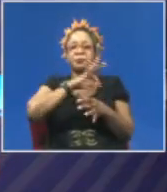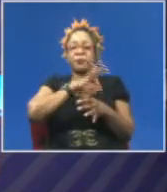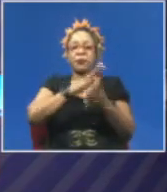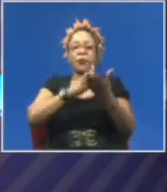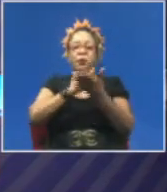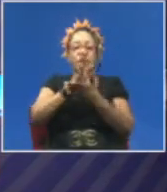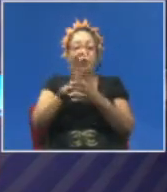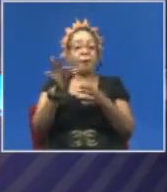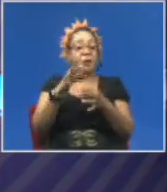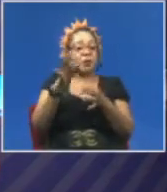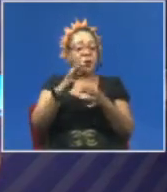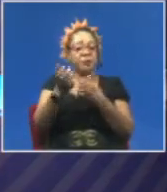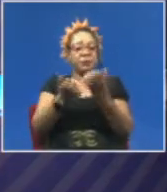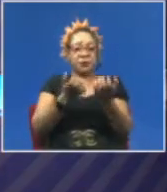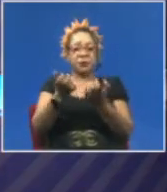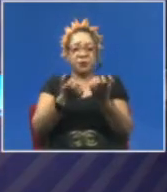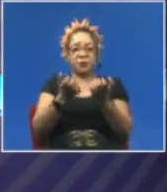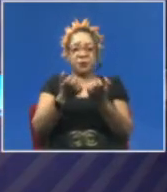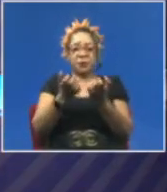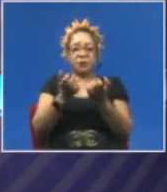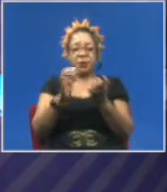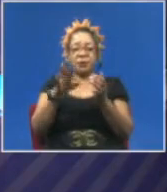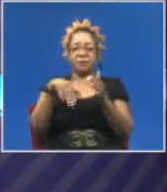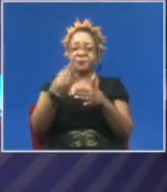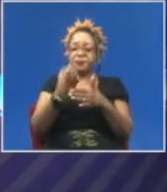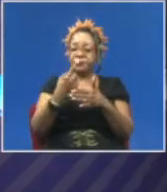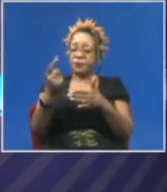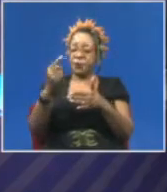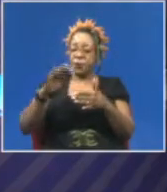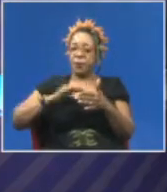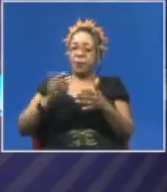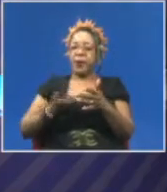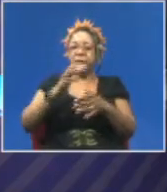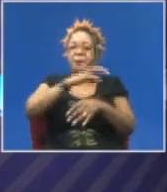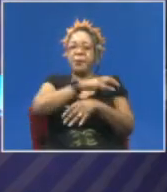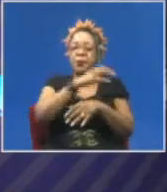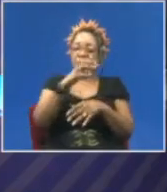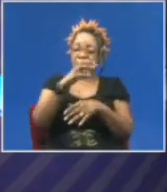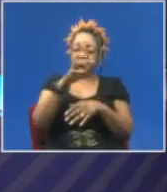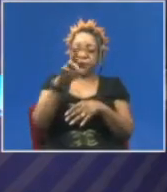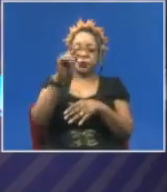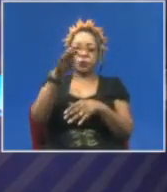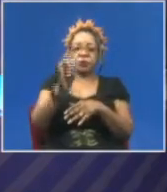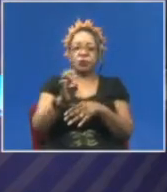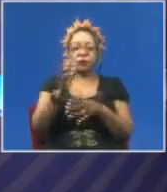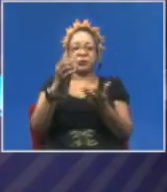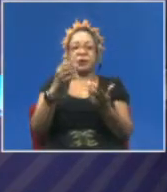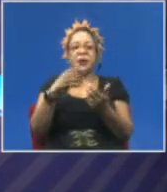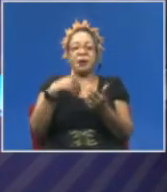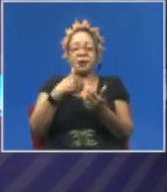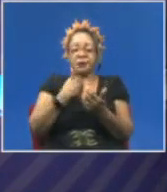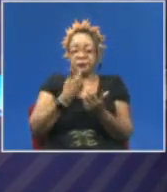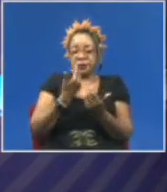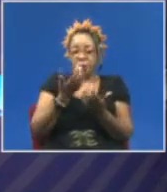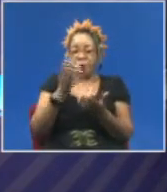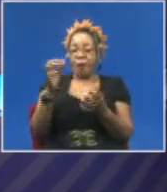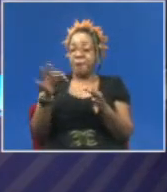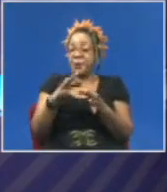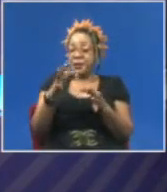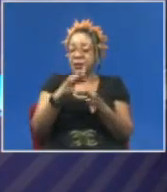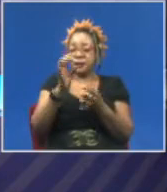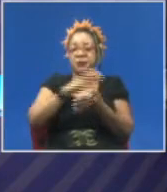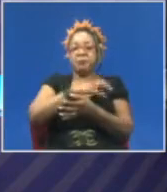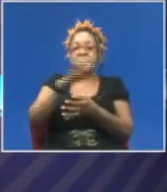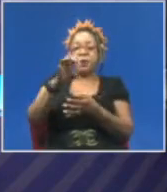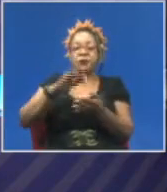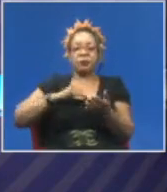beadwork business. On our weekly segment, Women in Power, interviewee Rose Ongoy tells us how Beading has empowered